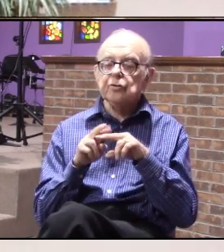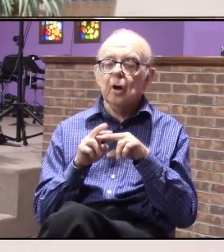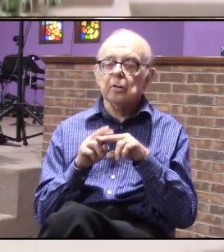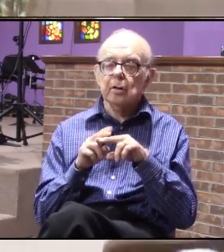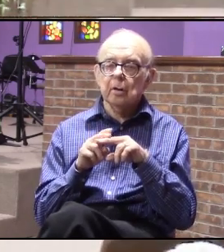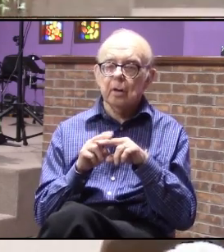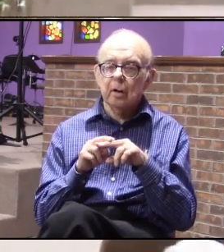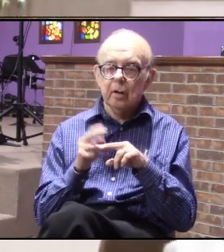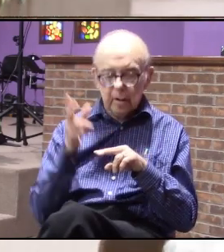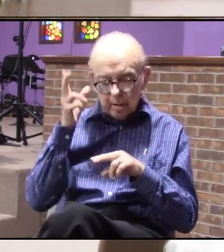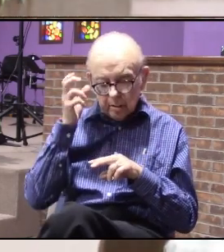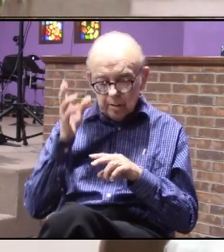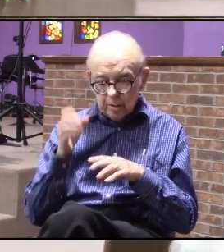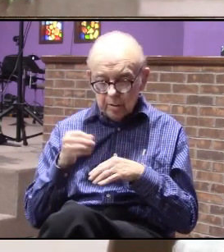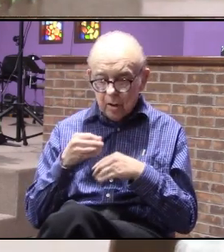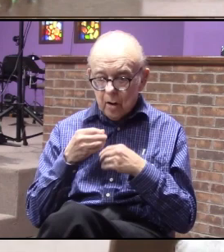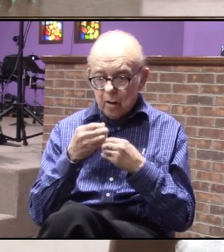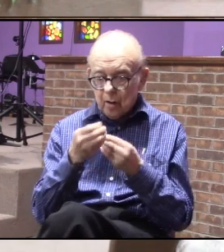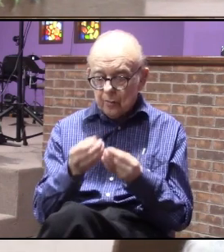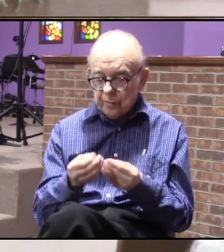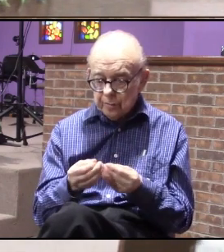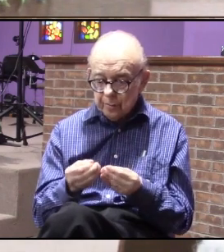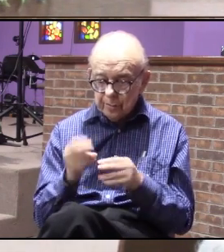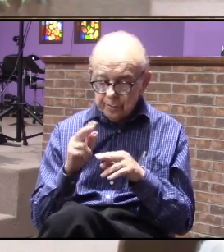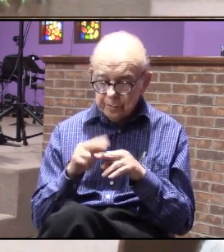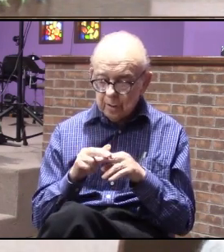that Satan has offered you.